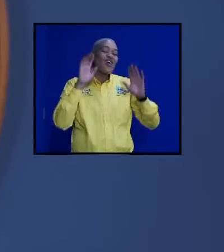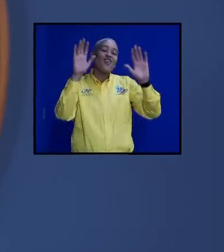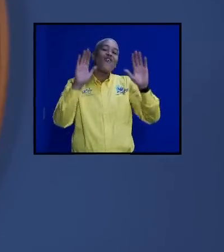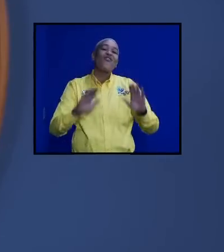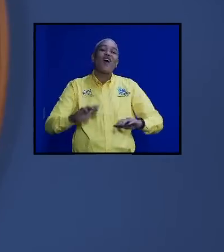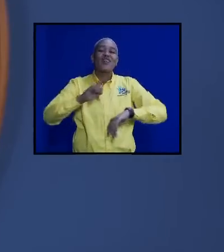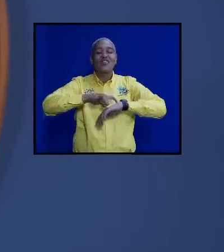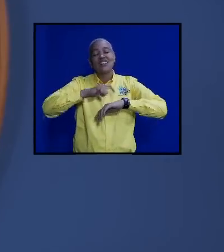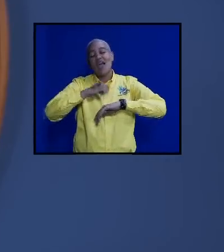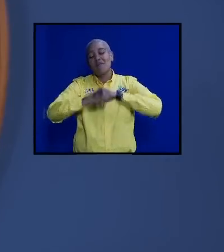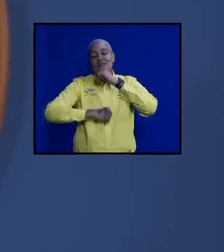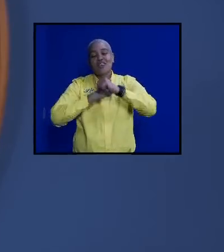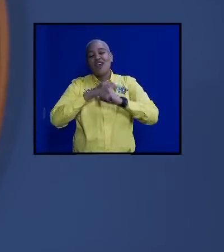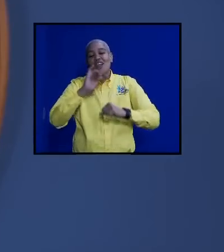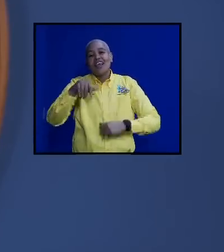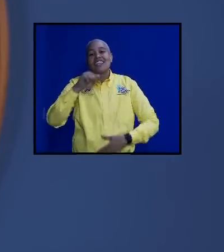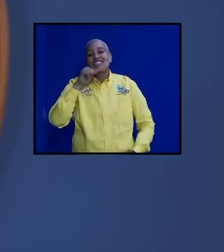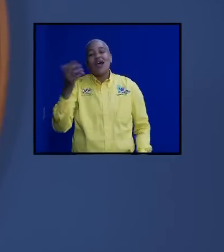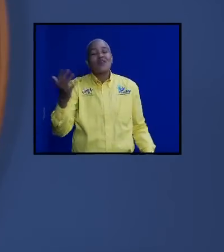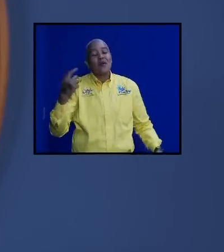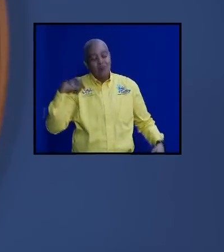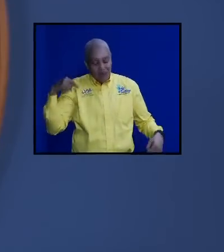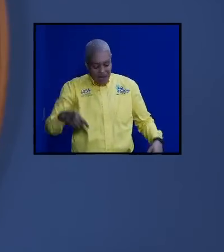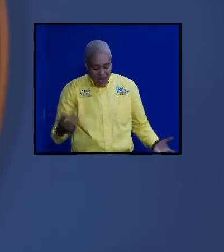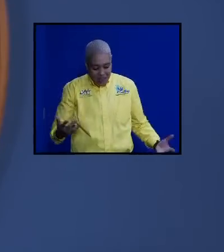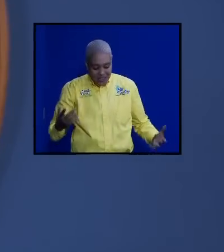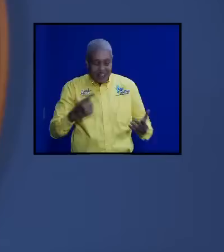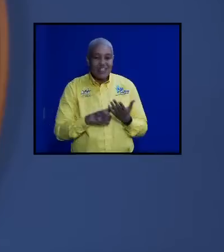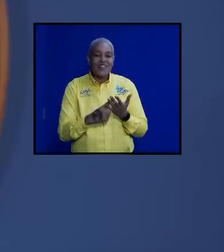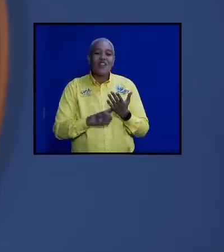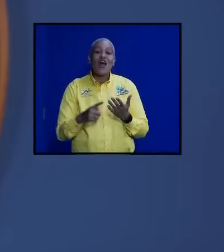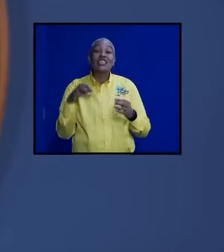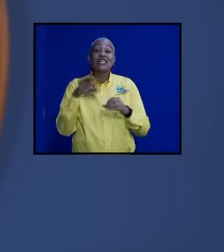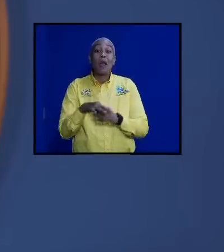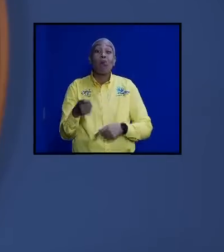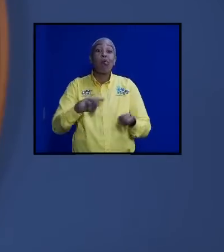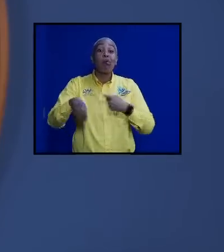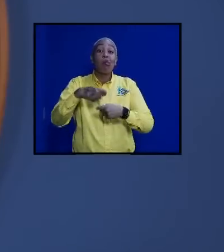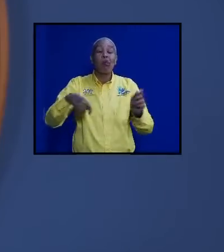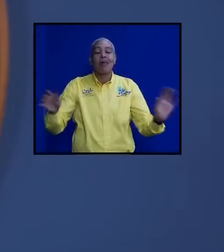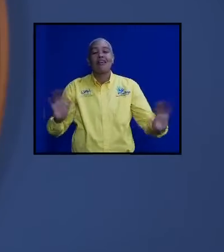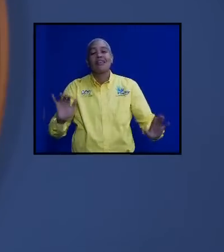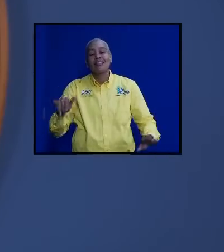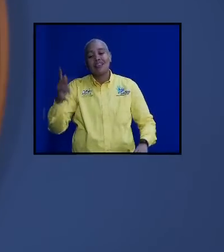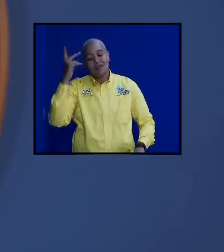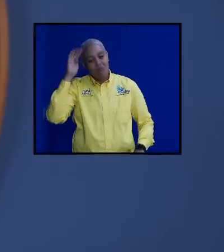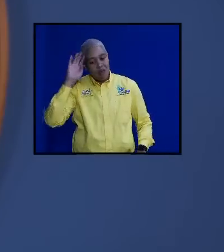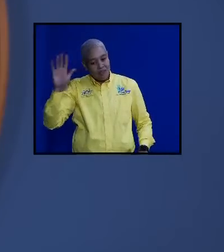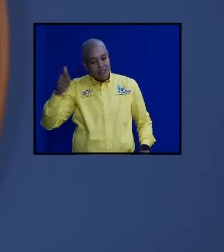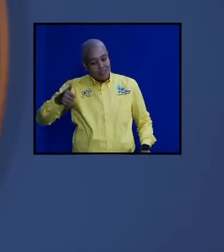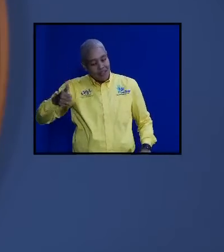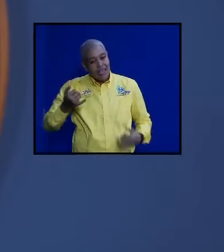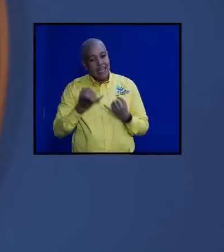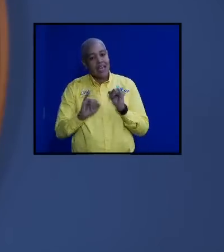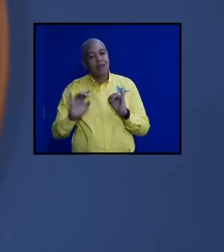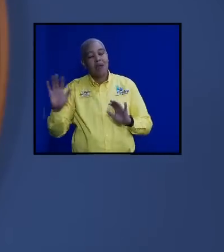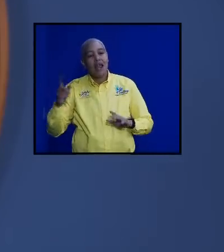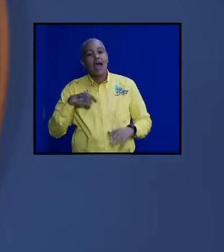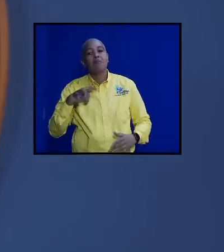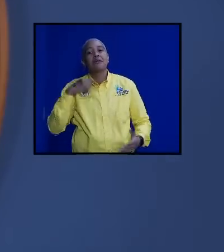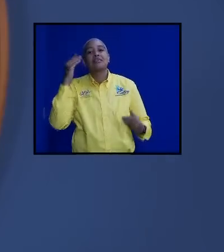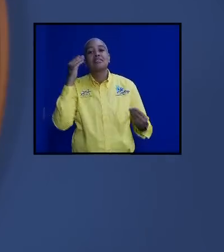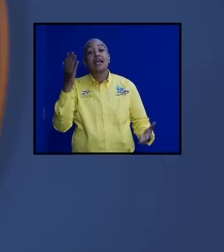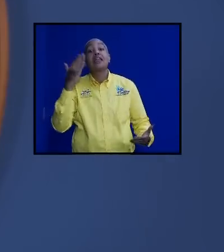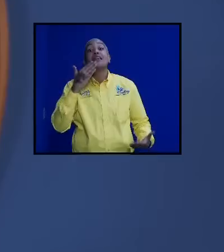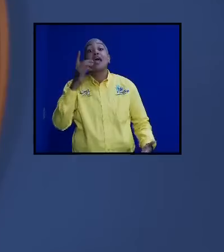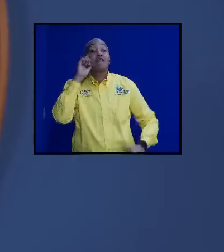time of the year. That is not what we're here to discuss today. That's in the premature of the Prime Minister alone. But I really want to thank you all for coming